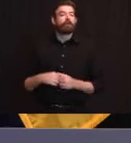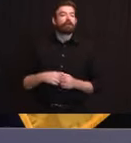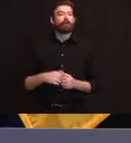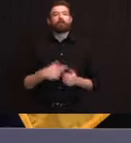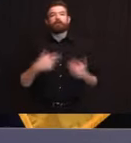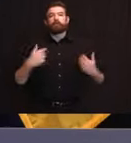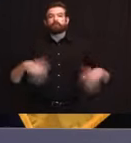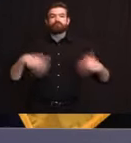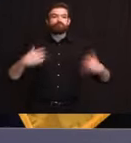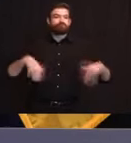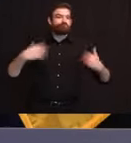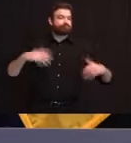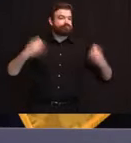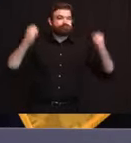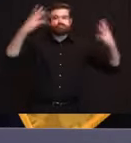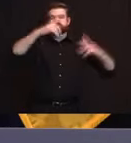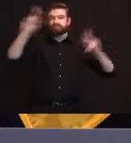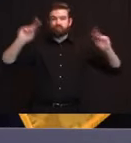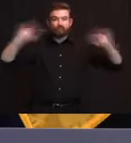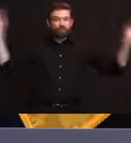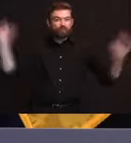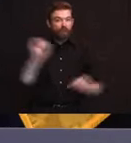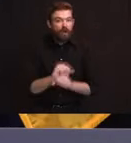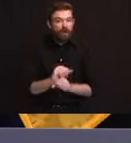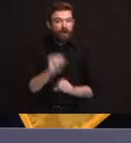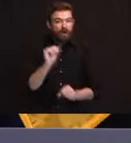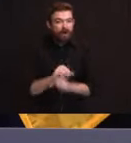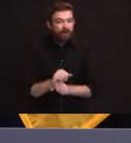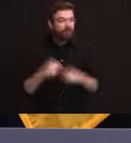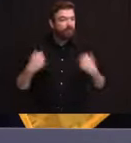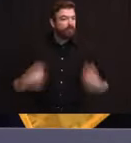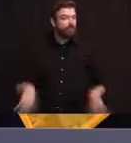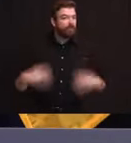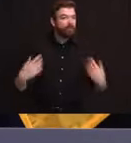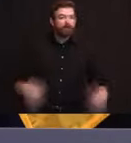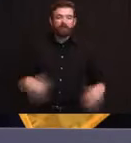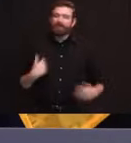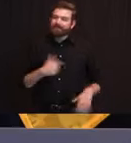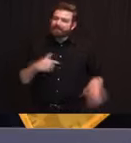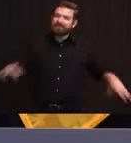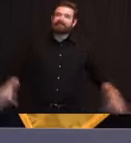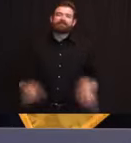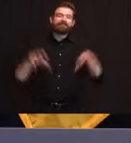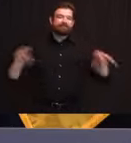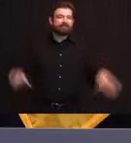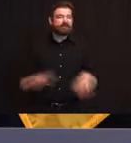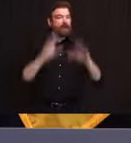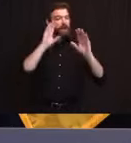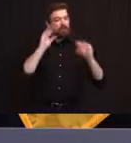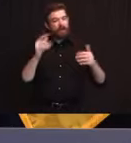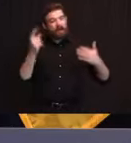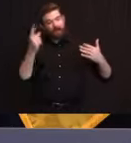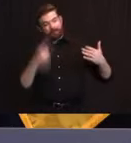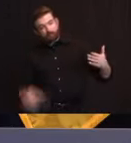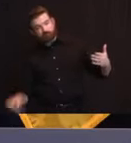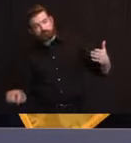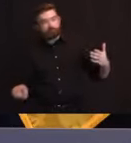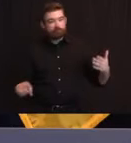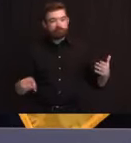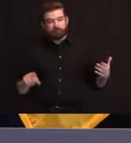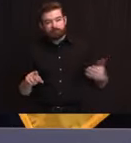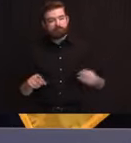work. We're doing everything we can. I would hope by a week or so from now we'll be able to give some guidance on that. But